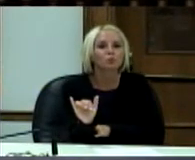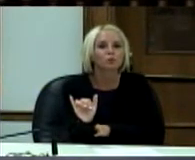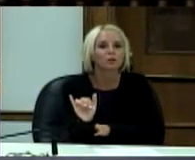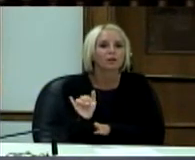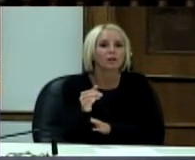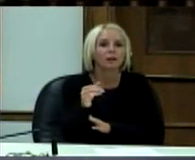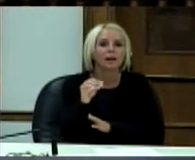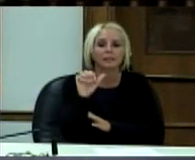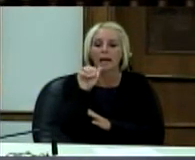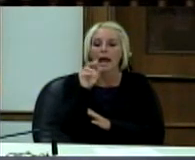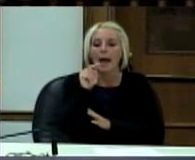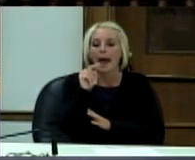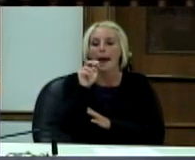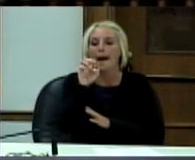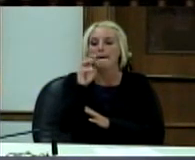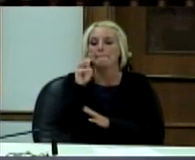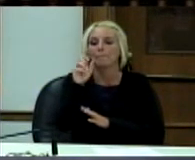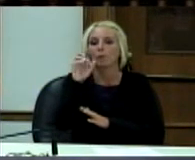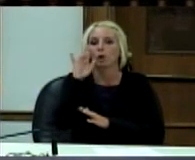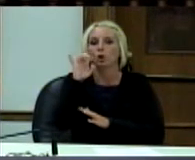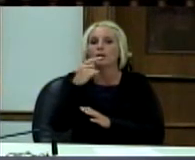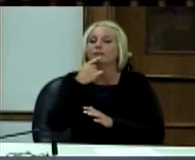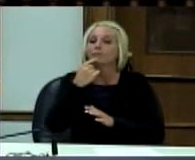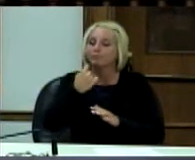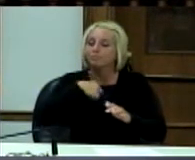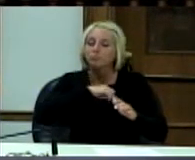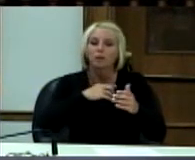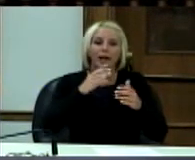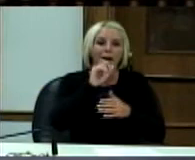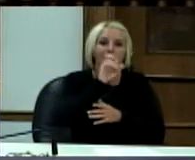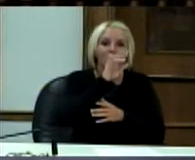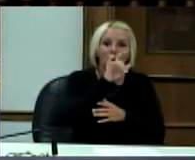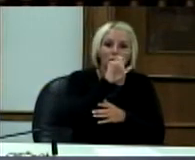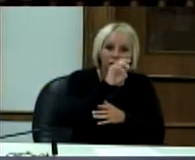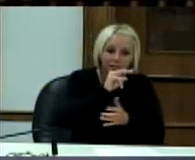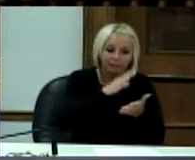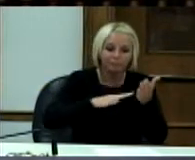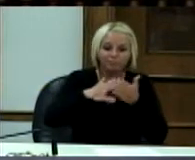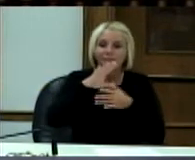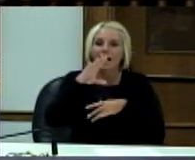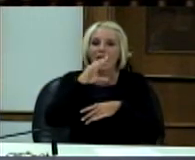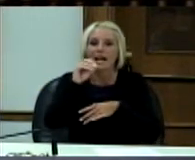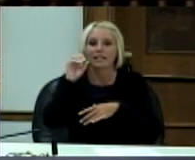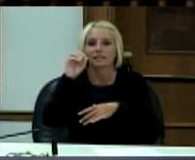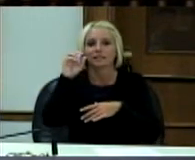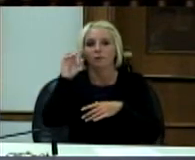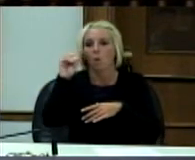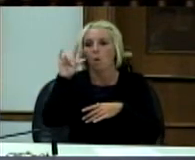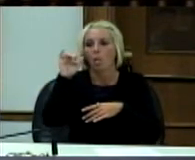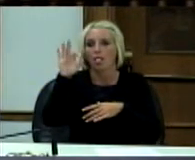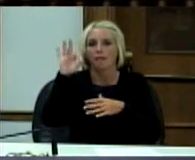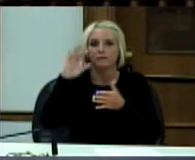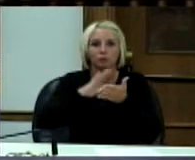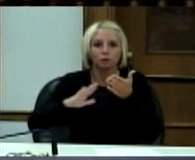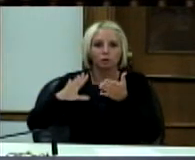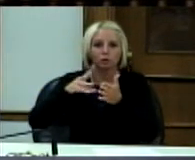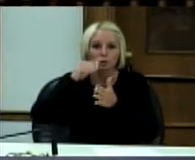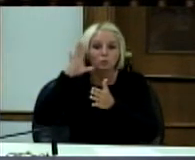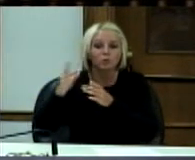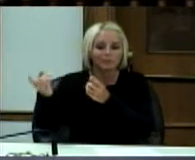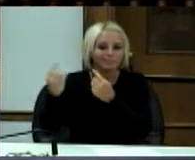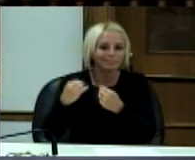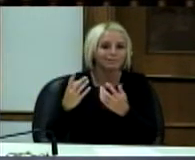had, as Anne-Marie said, we had Carleton students over here. I know we've had St. Olaf students over here, and we've done a lot of good things with MSU.